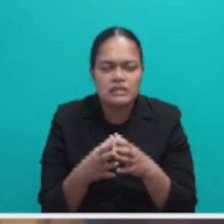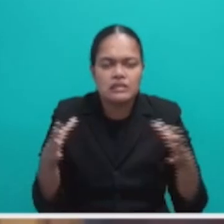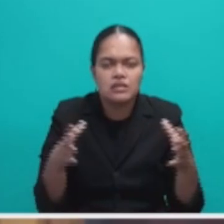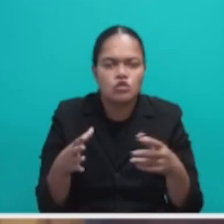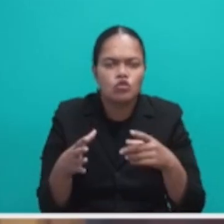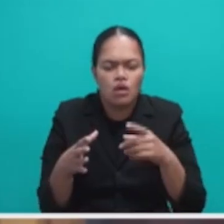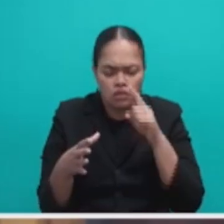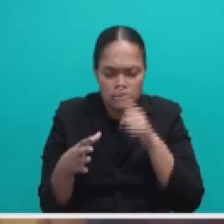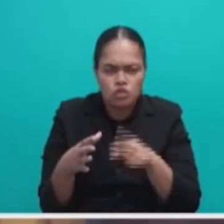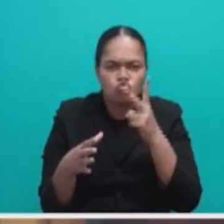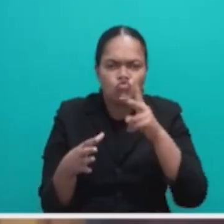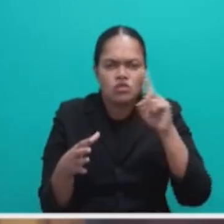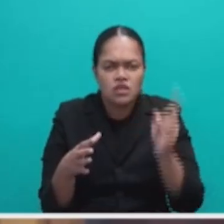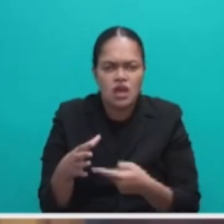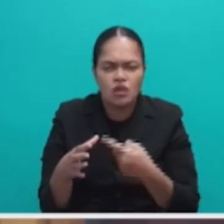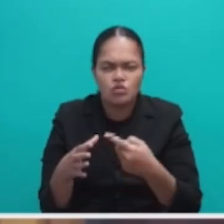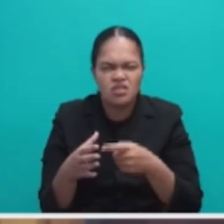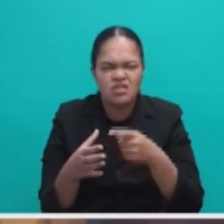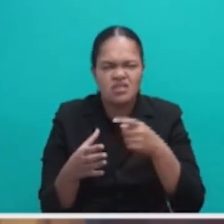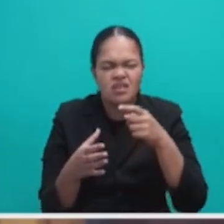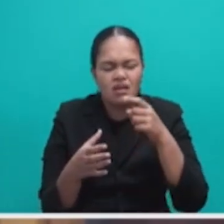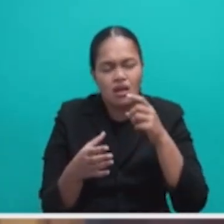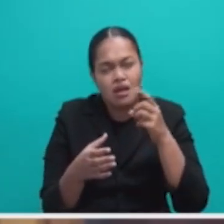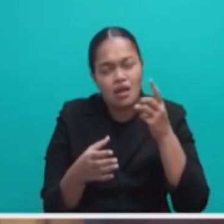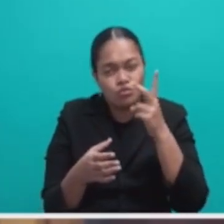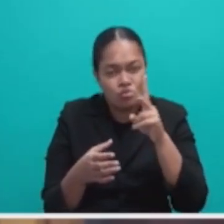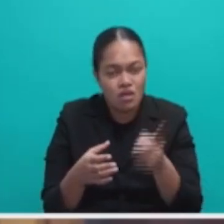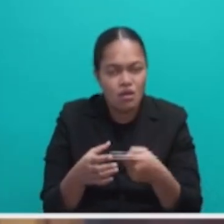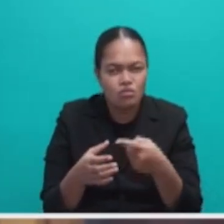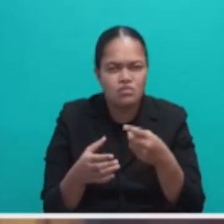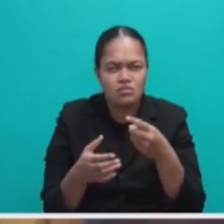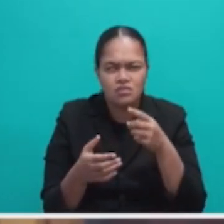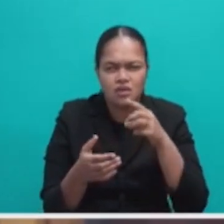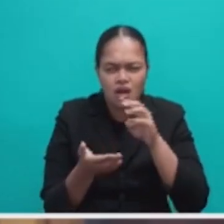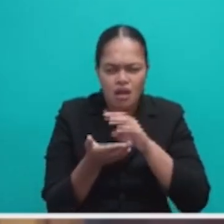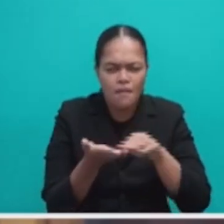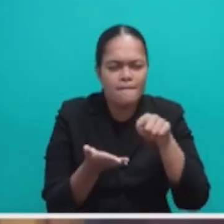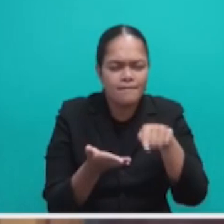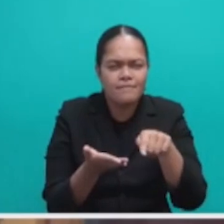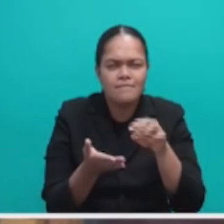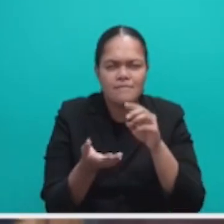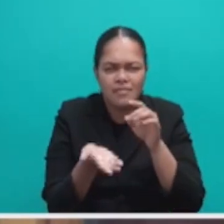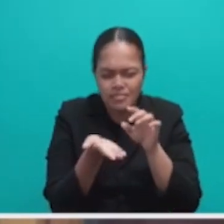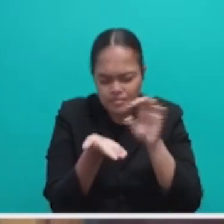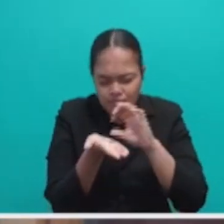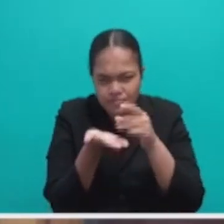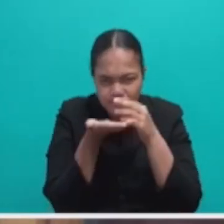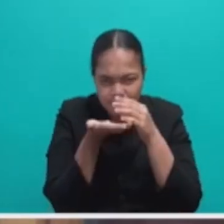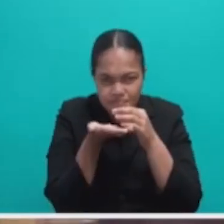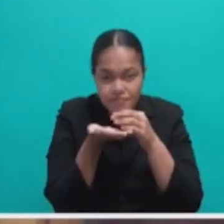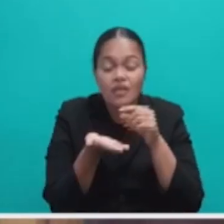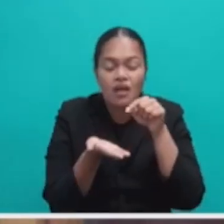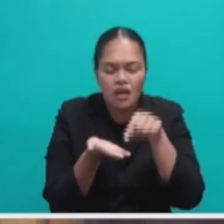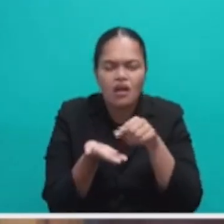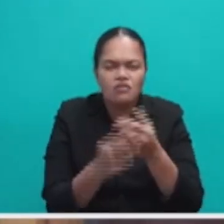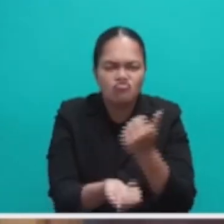produce 2,200 pounds of crystal meth in a factory outside Chu. So I'm not too sure where this doing nothing